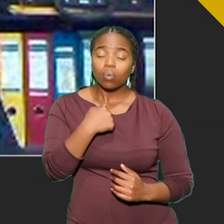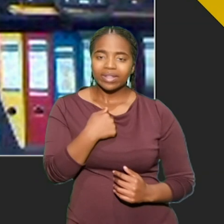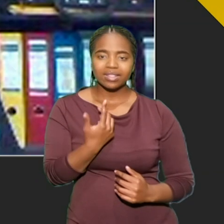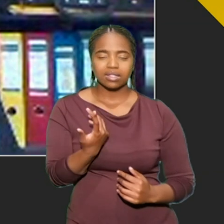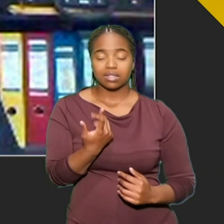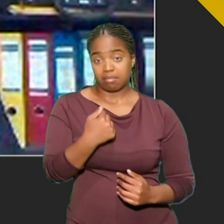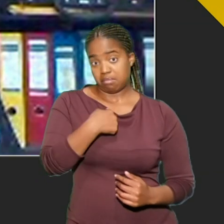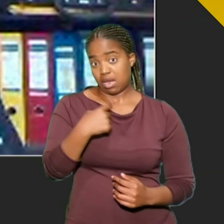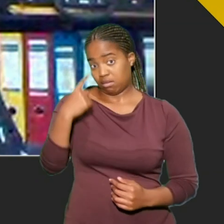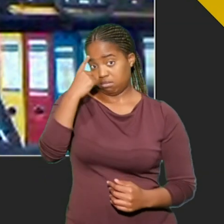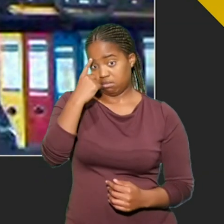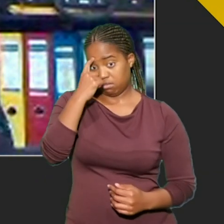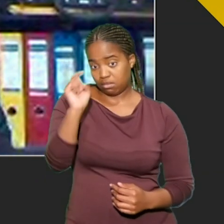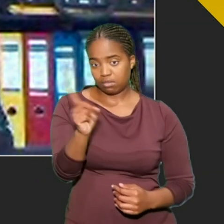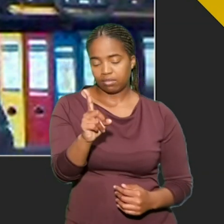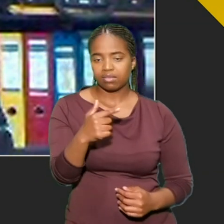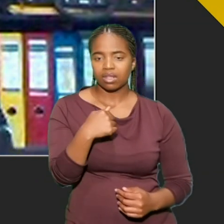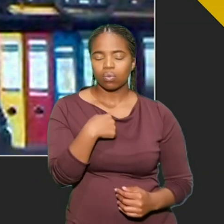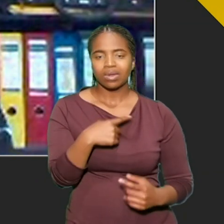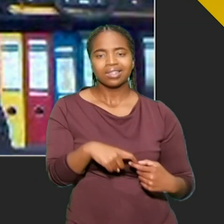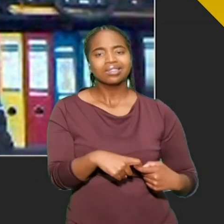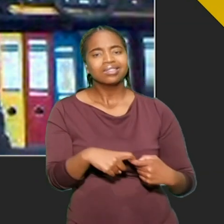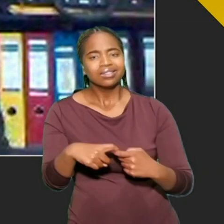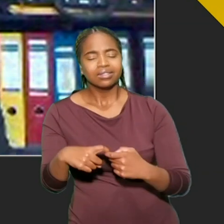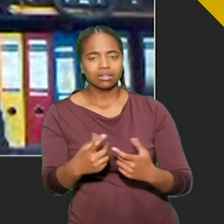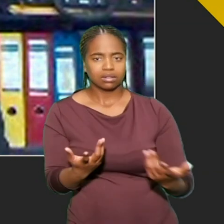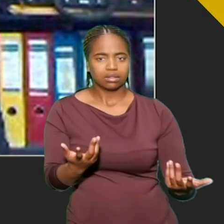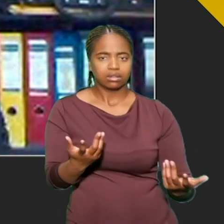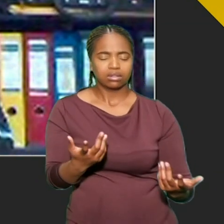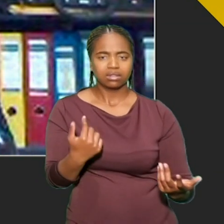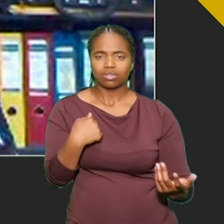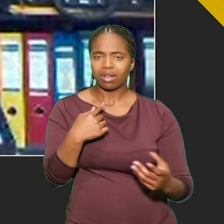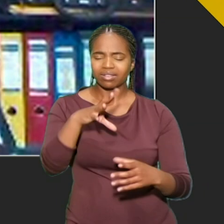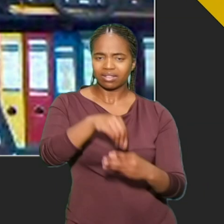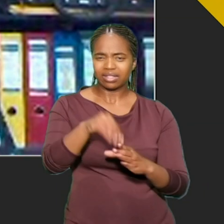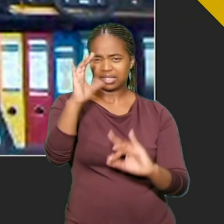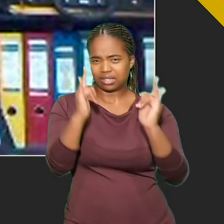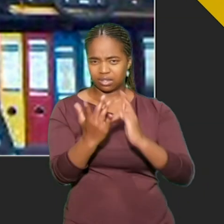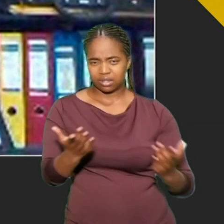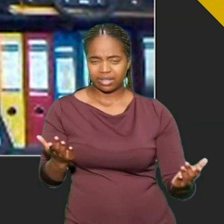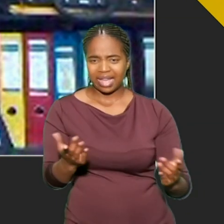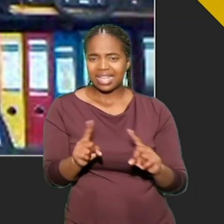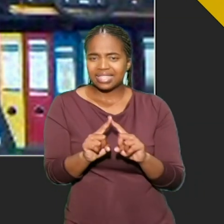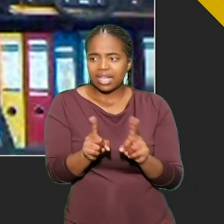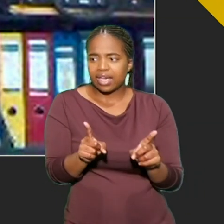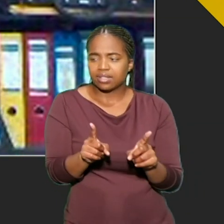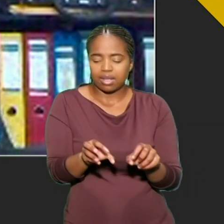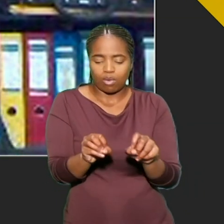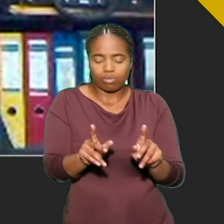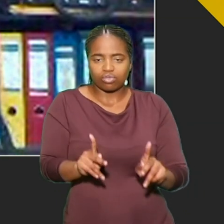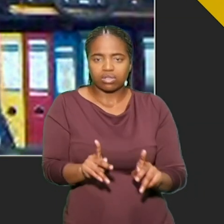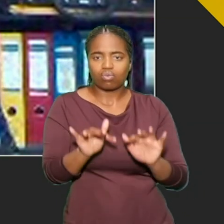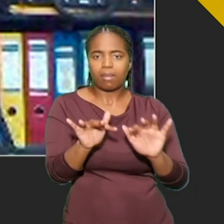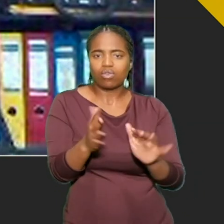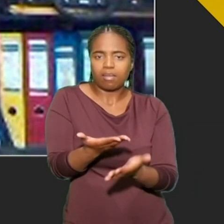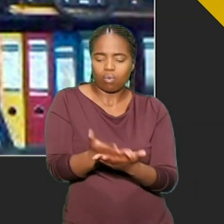my opinion, the whole apartheid legacy by building far from the city and not actually creating living opportunities within the